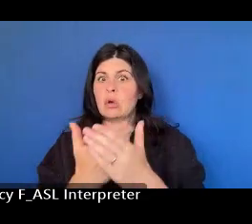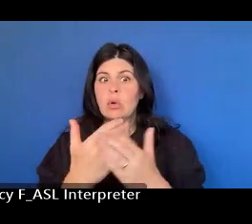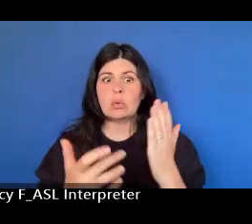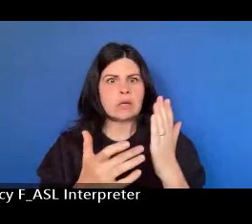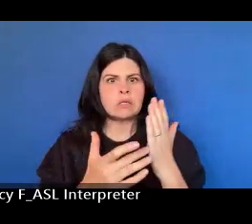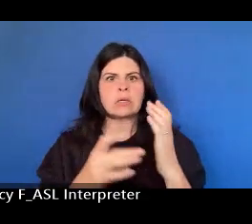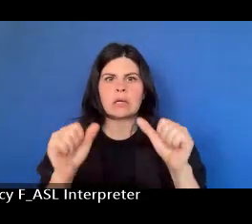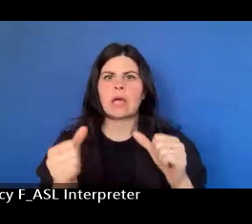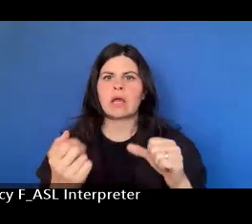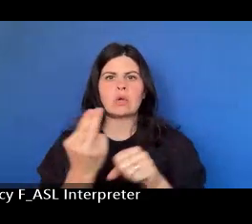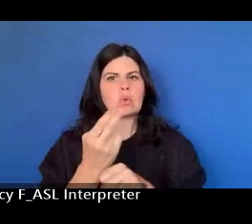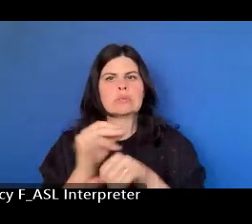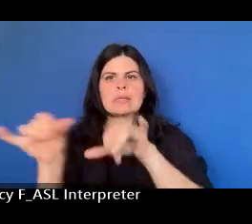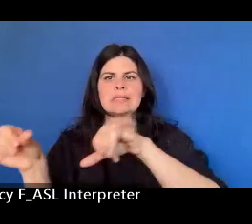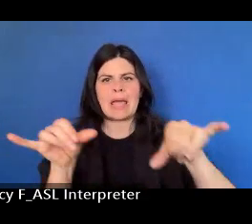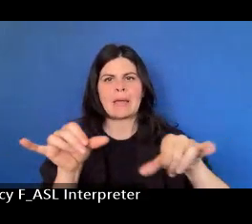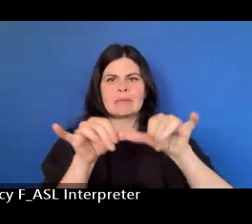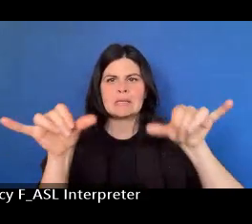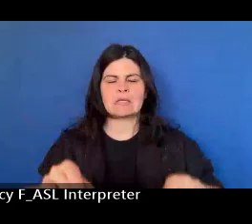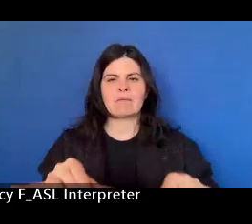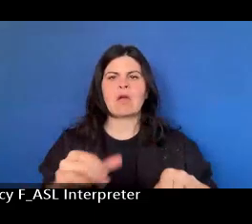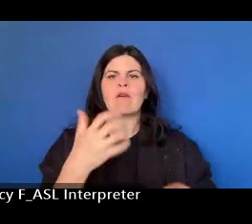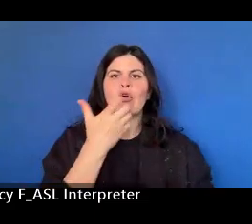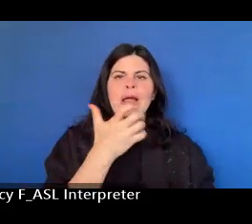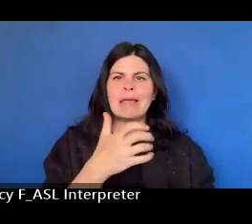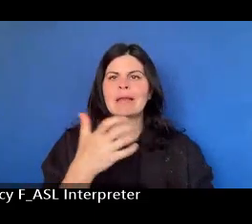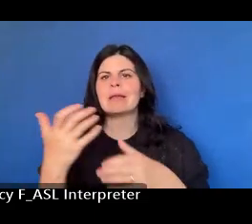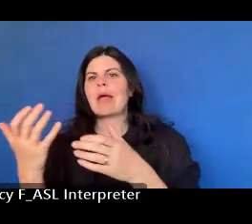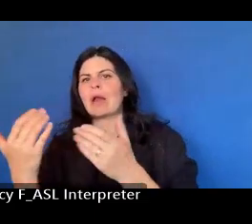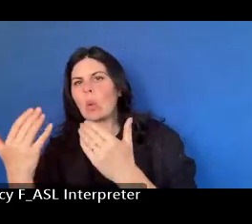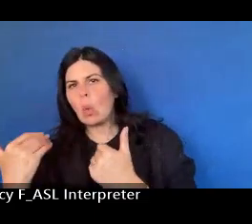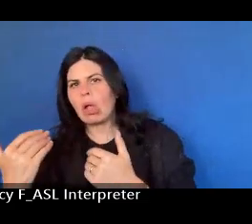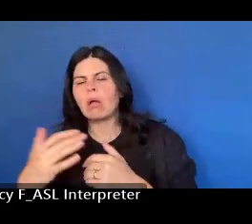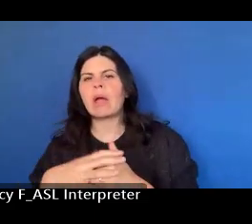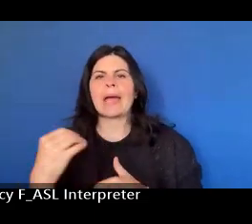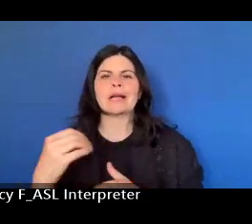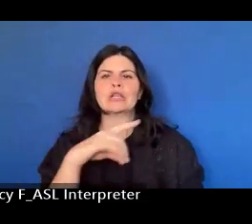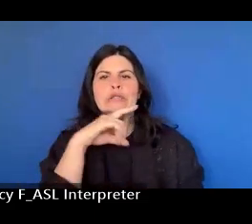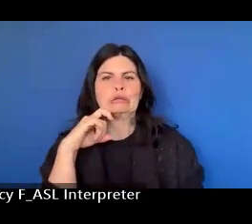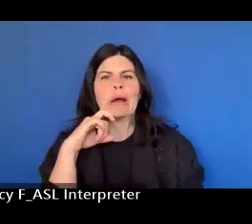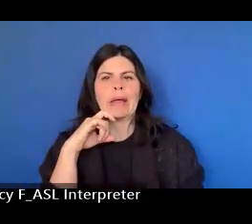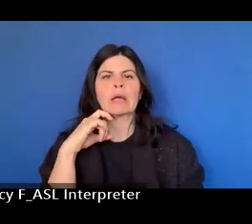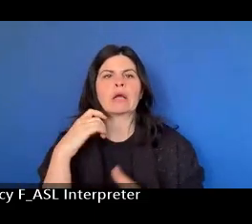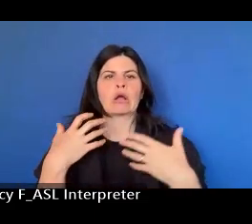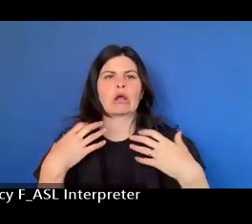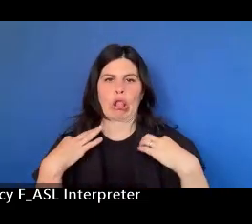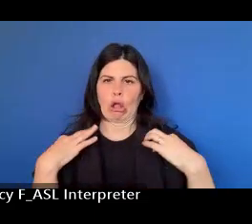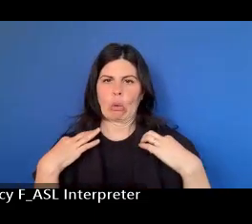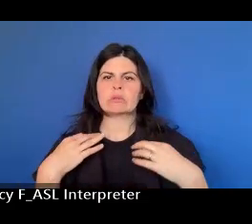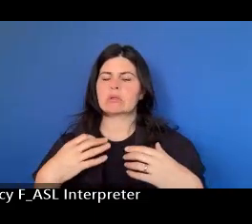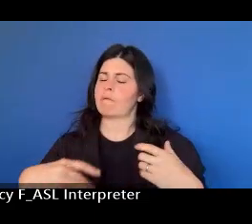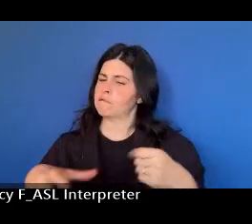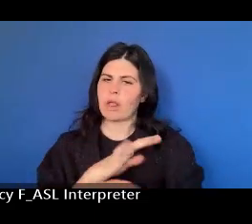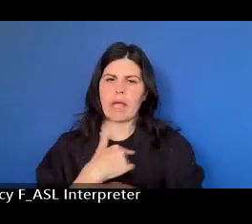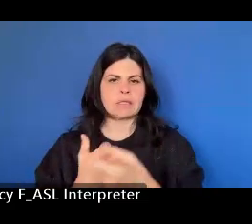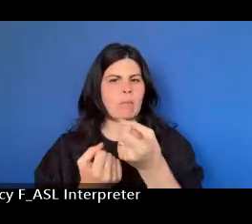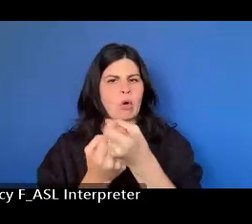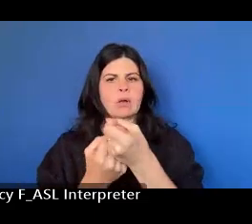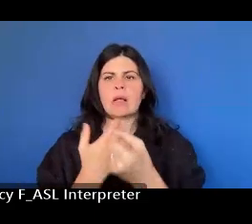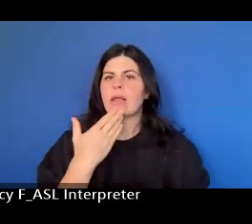cooling the houses, and also drying clothes and so on like that. So I'm fully support. Thank you. Thank